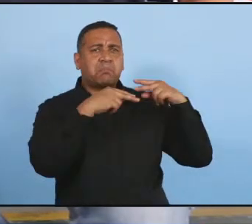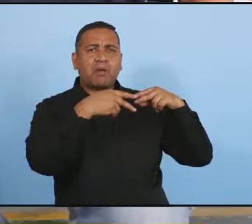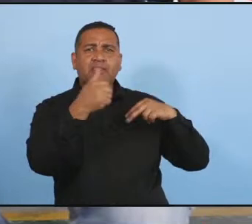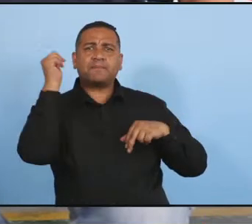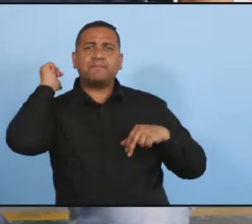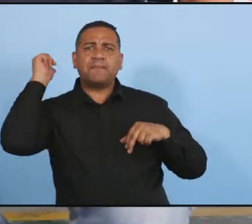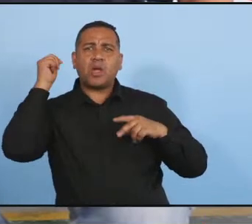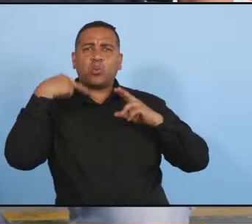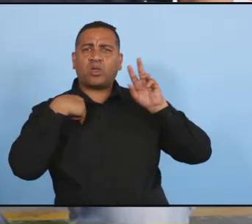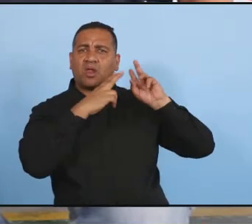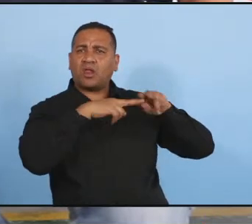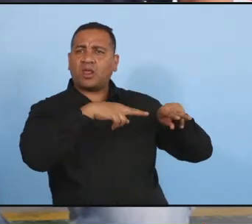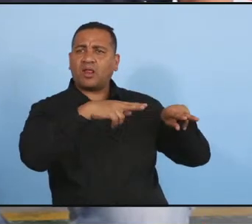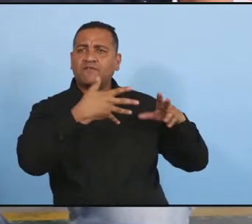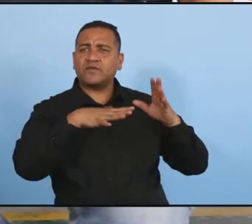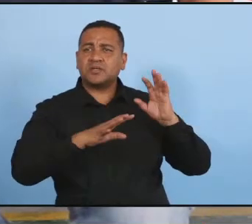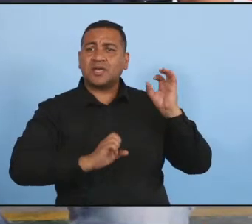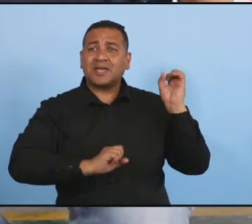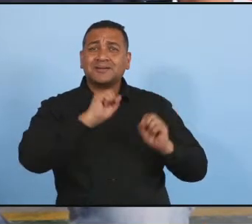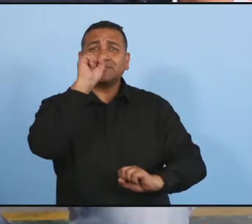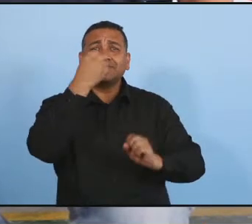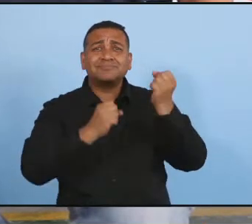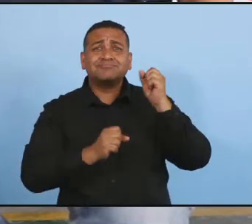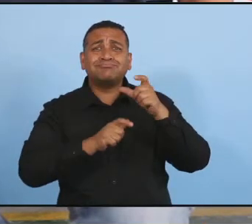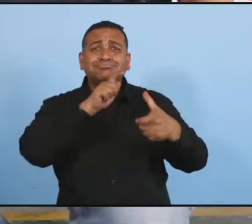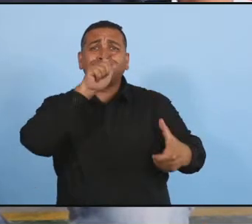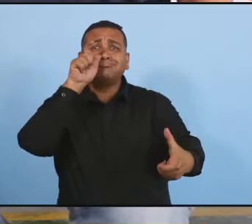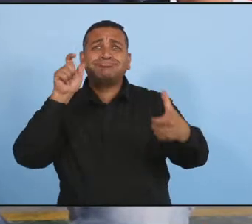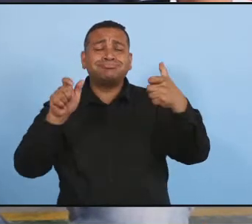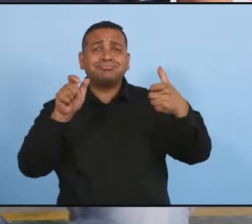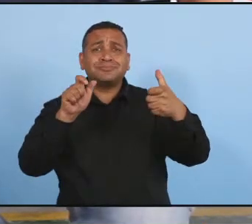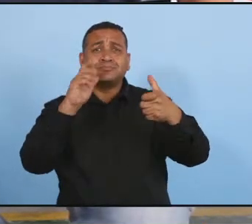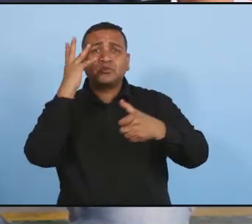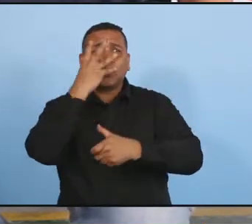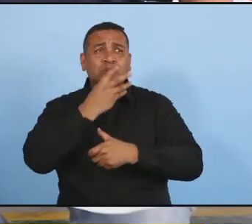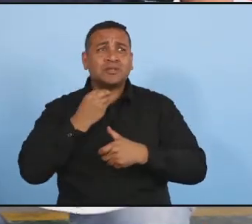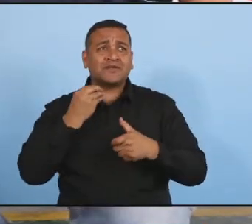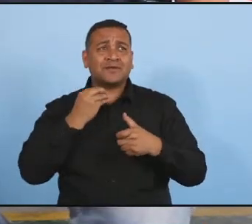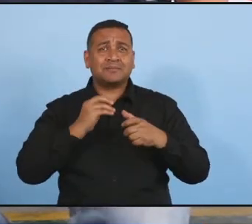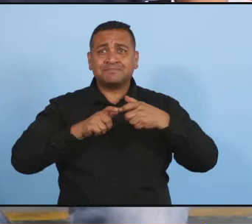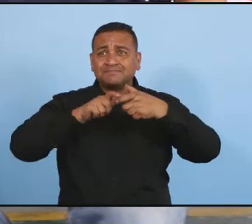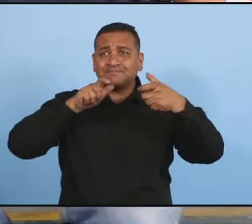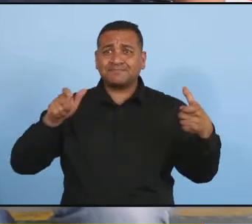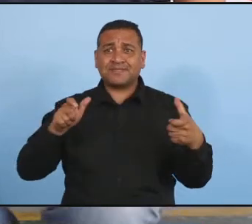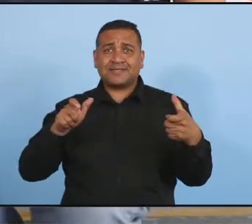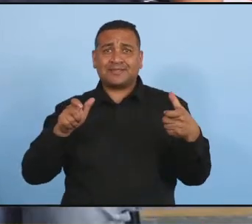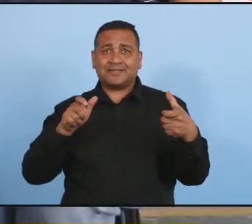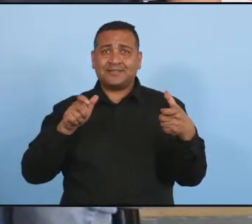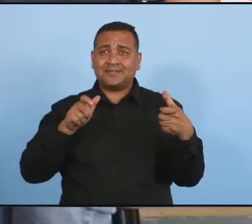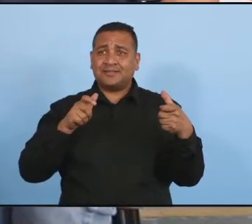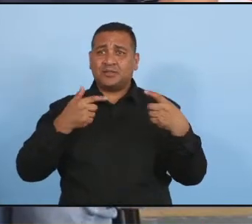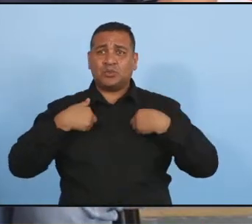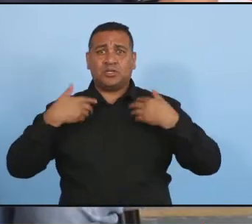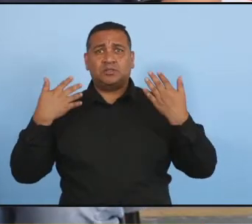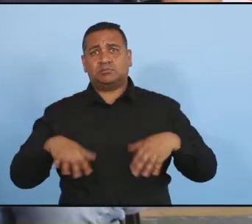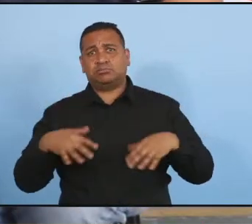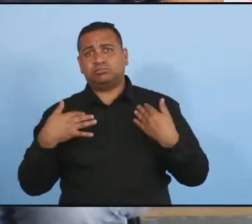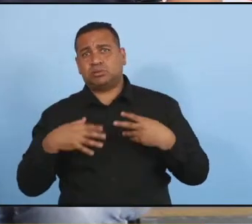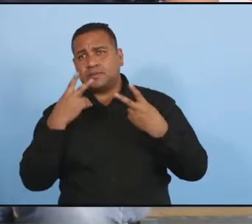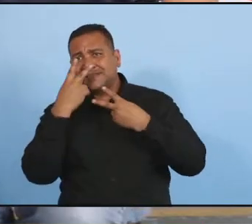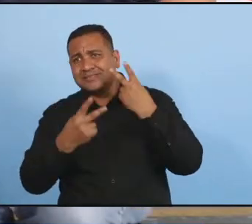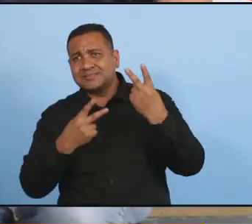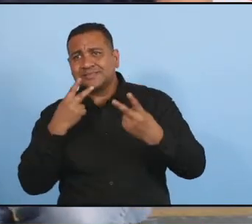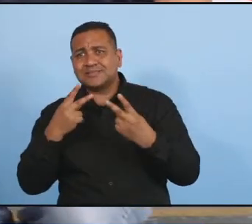it is state of the art. It's really top notch, I must say. I'm very impressed. No, it certainly is. And the workshop looks